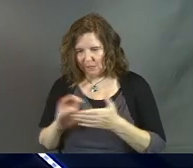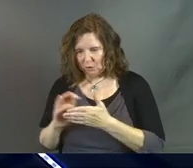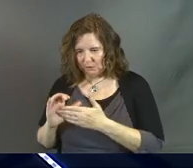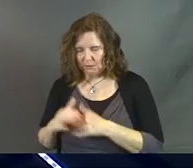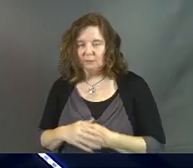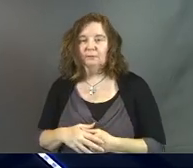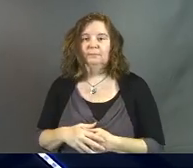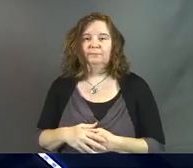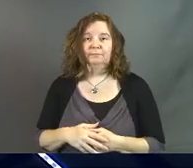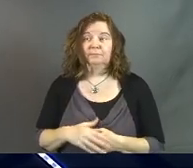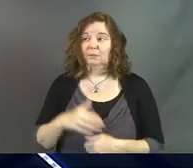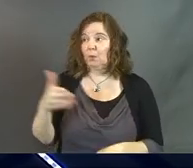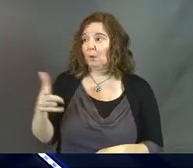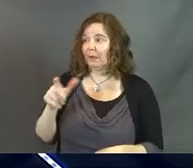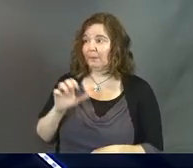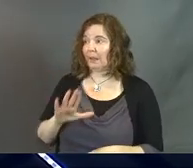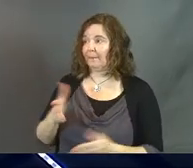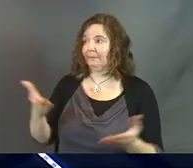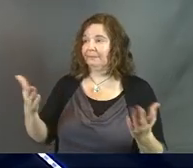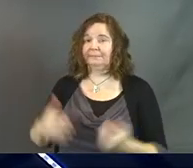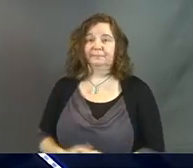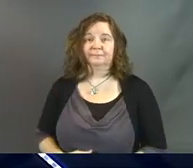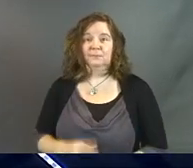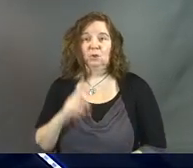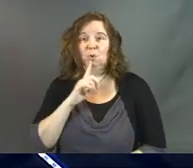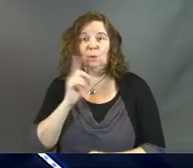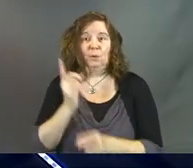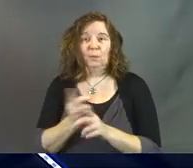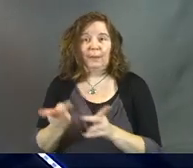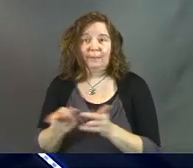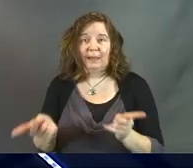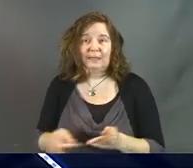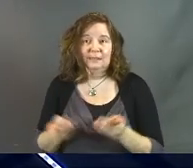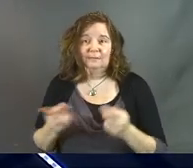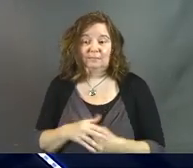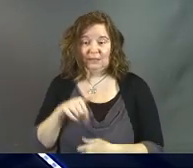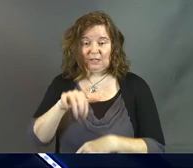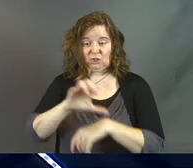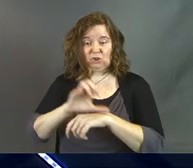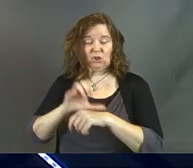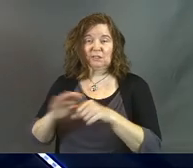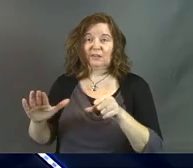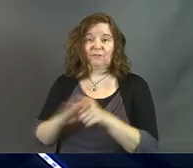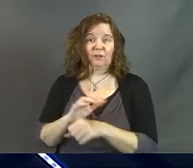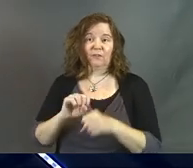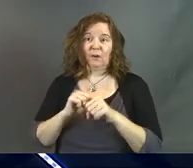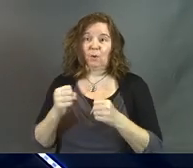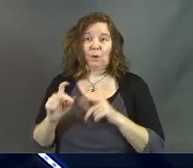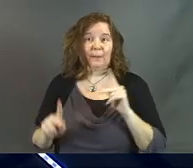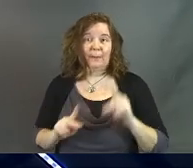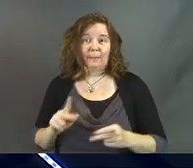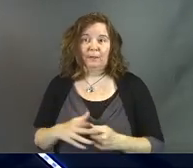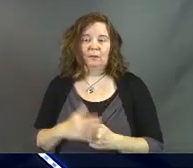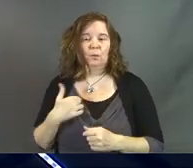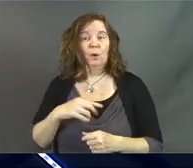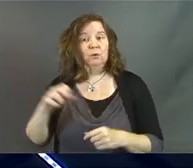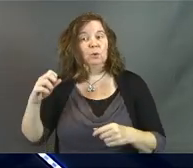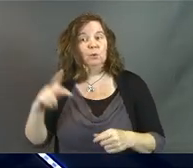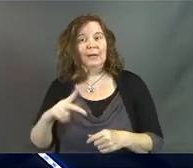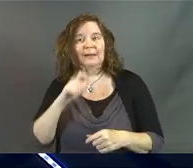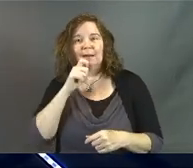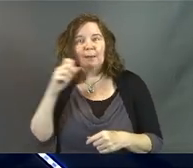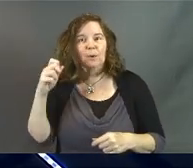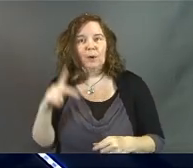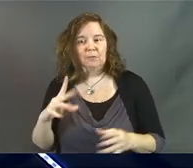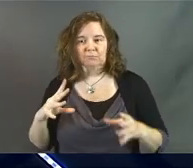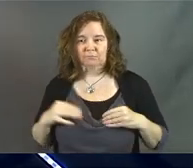marriages. Welcome to the club. You are in the right place. This church is full of broken people where it's okay to not